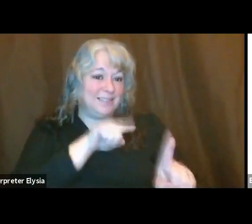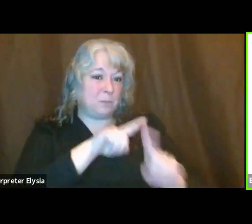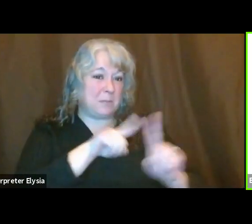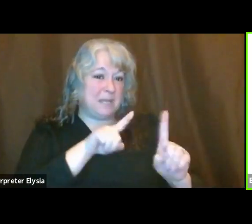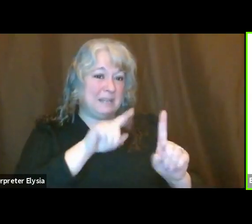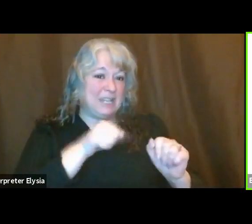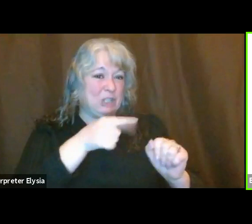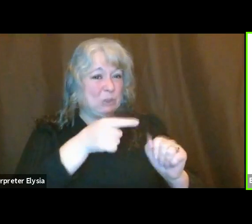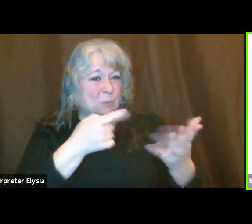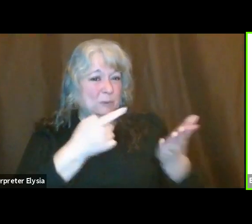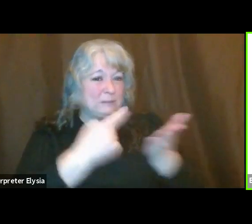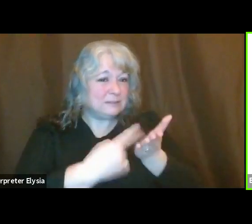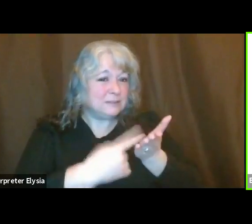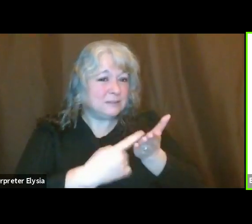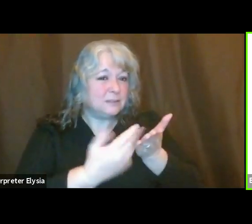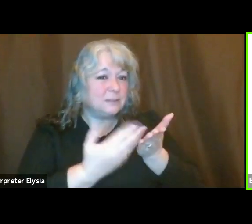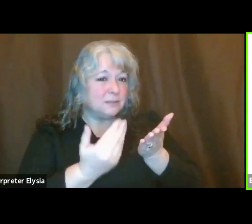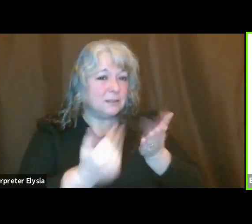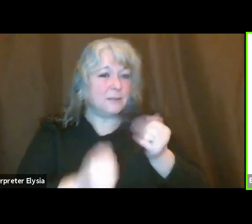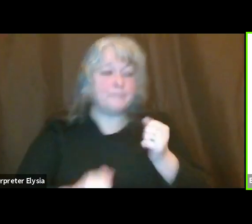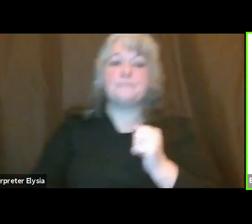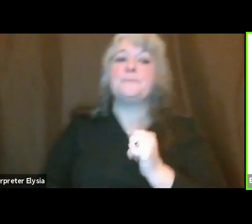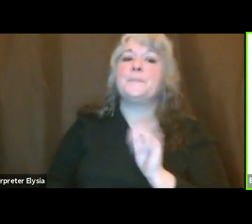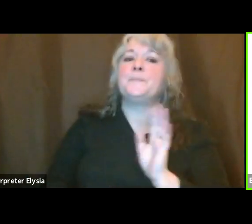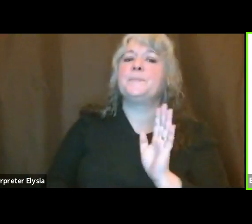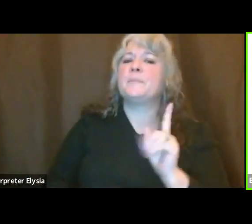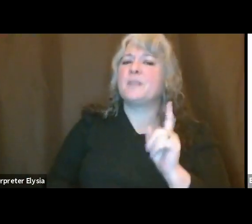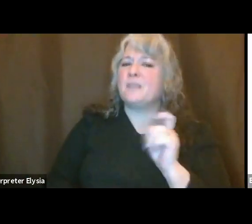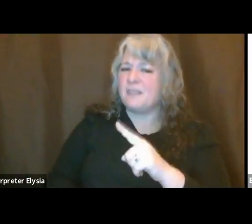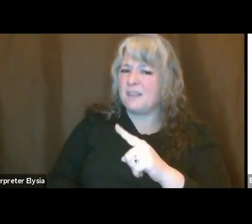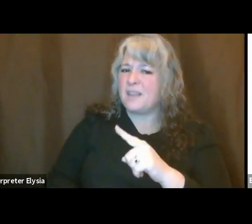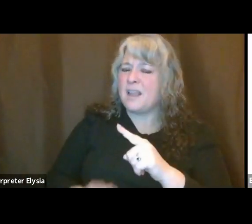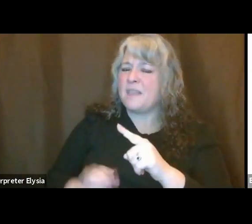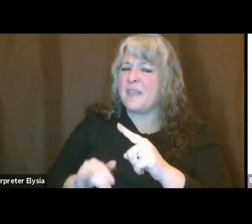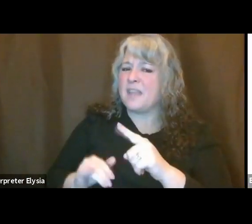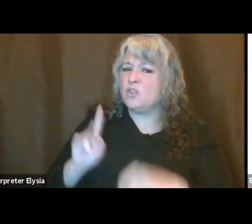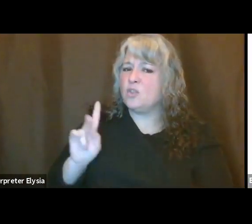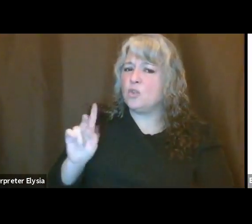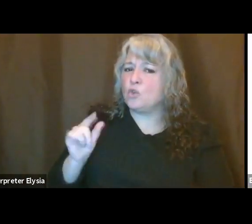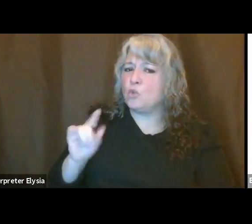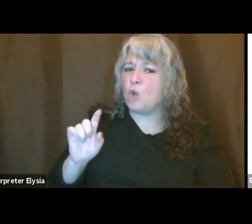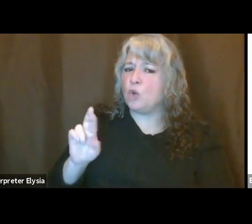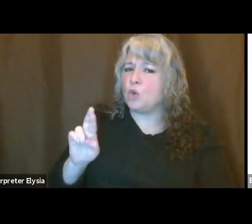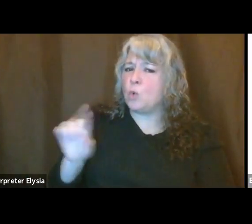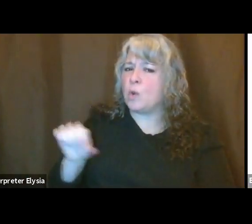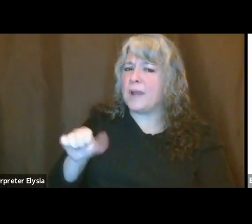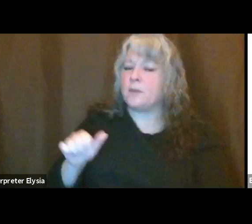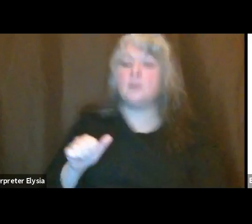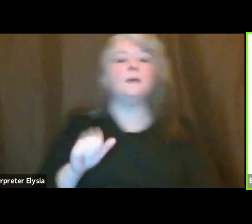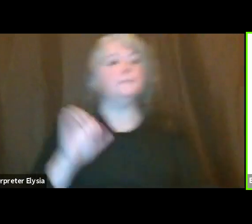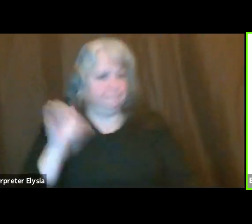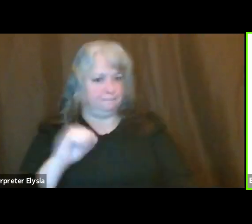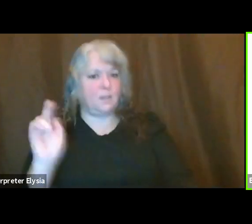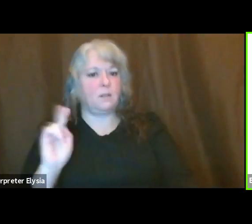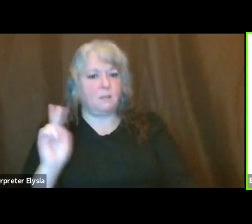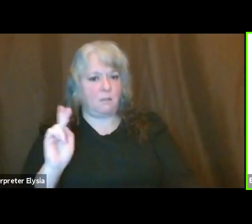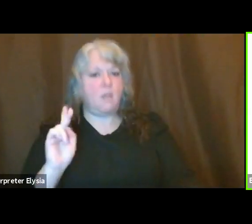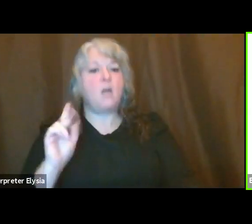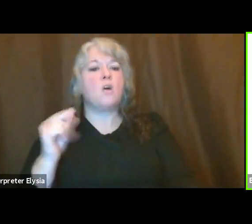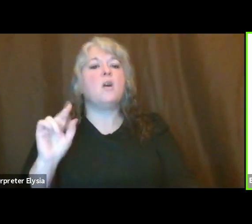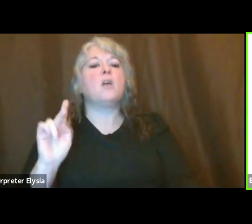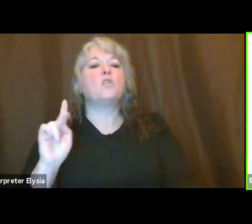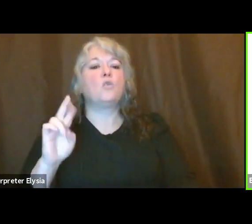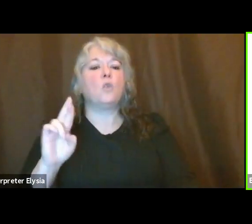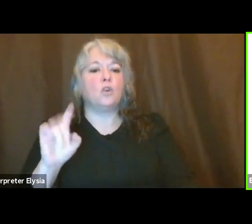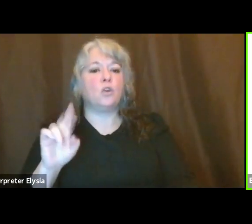Well, do you know, again, is this Kroger's or someplace else, or is this? Kroger. Okay. Then I definitely have. Again,